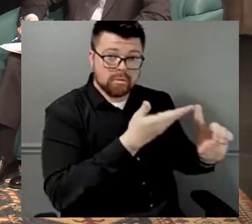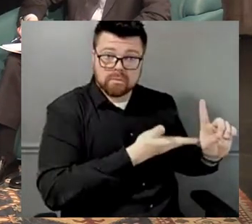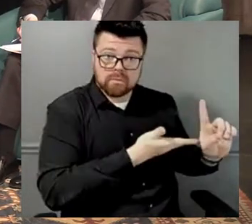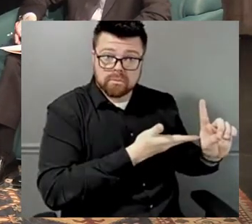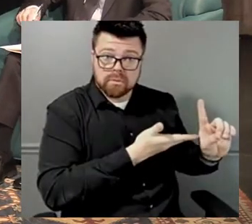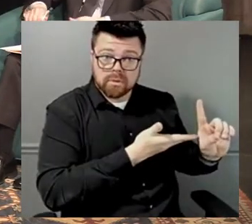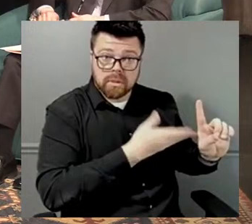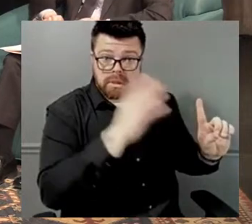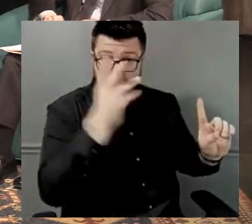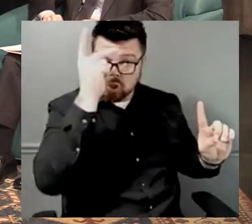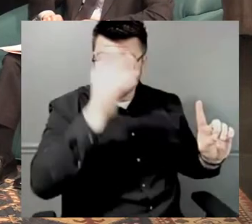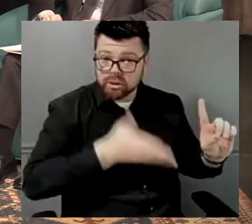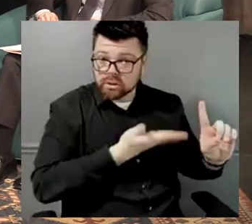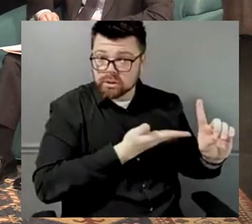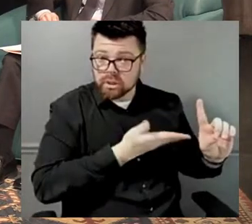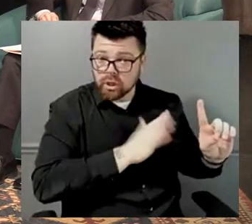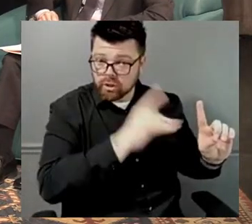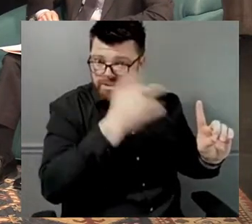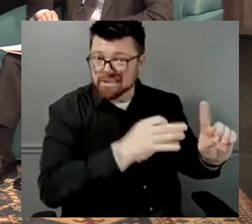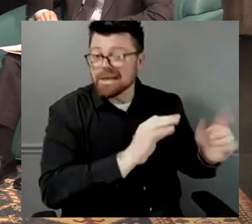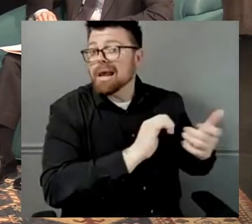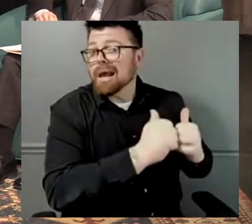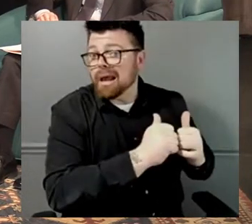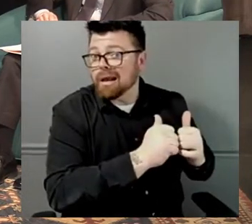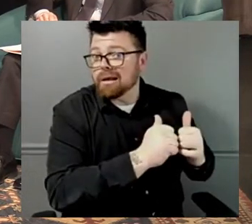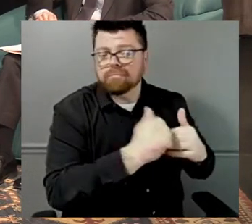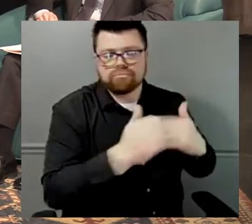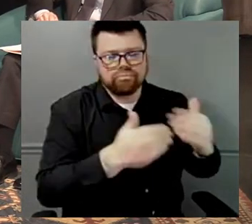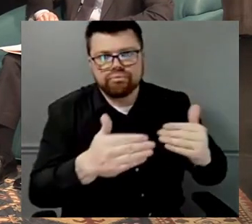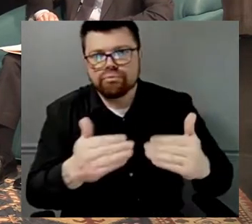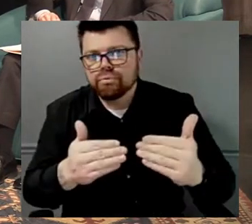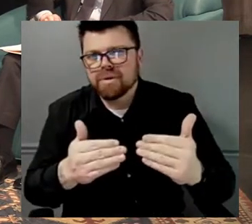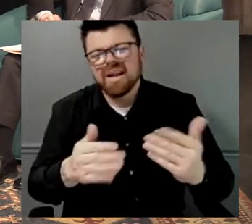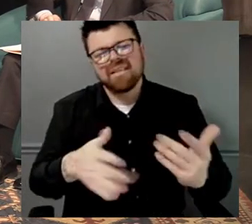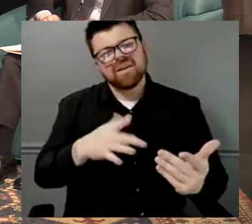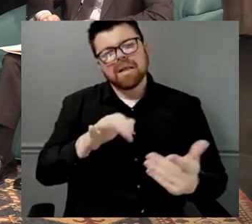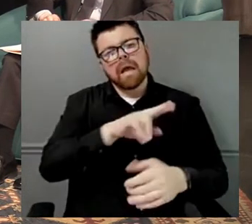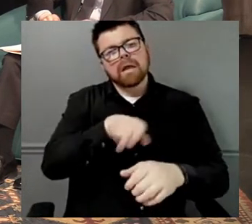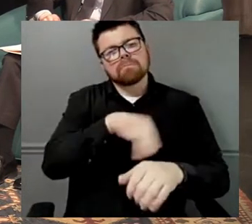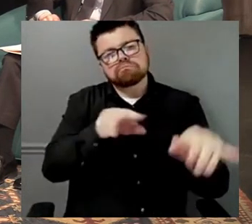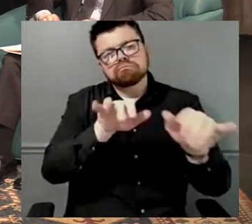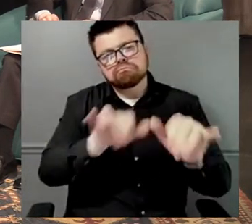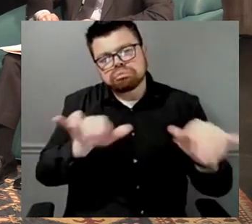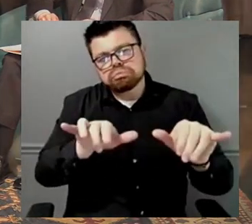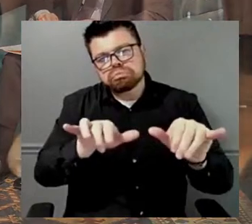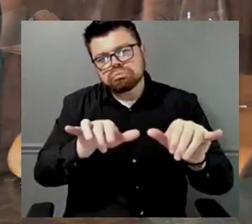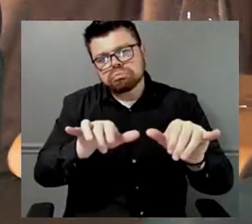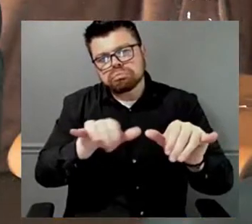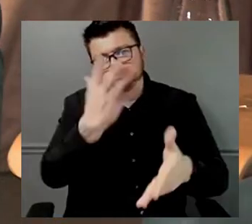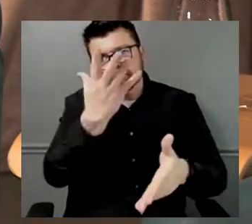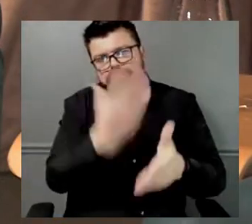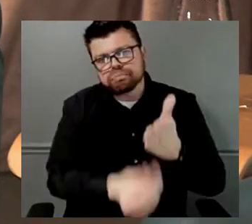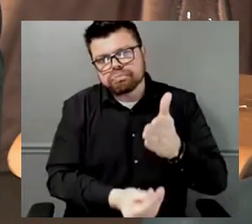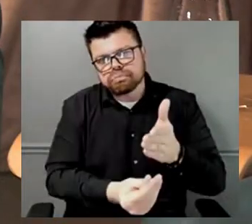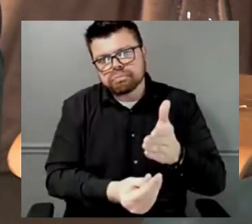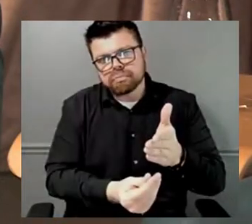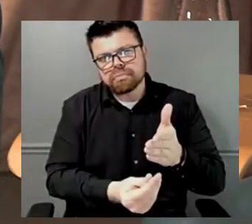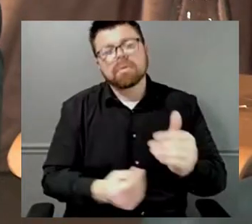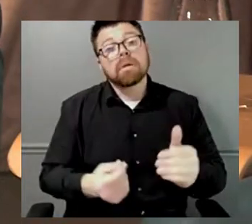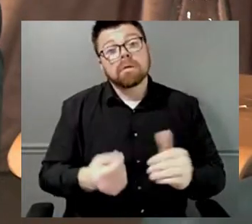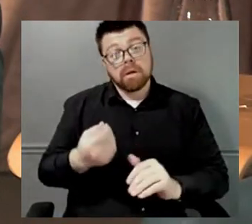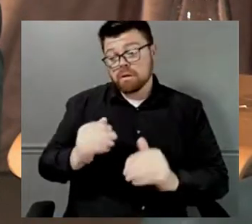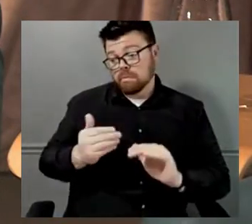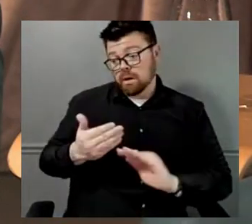choice. Mm. And that is a norm that I think we've lost, actually. I think there was more of that in